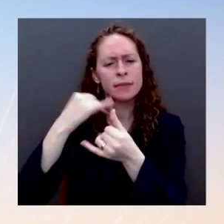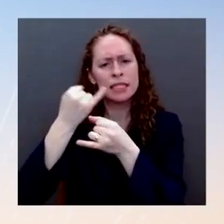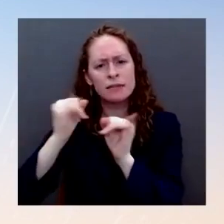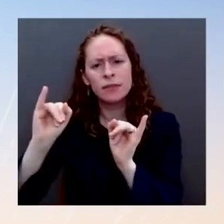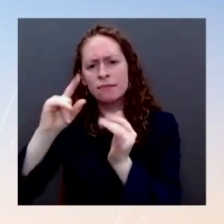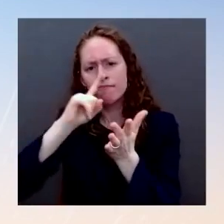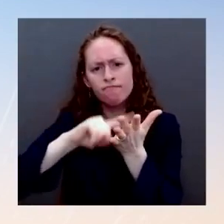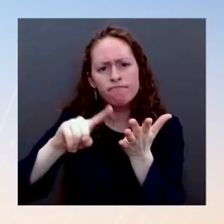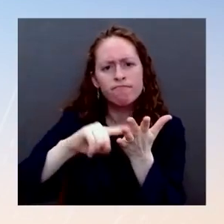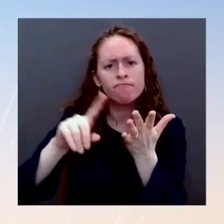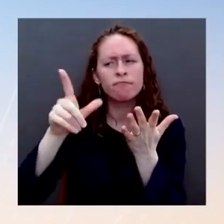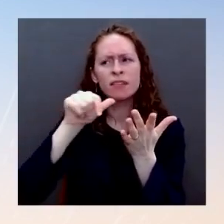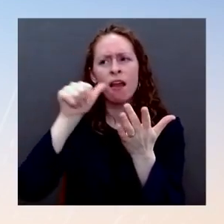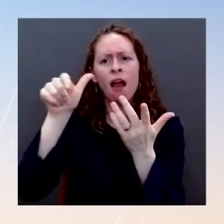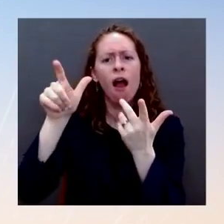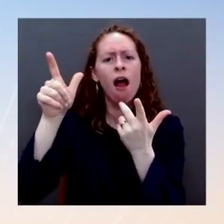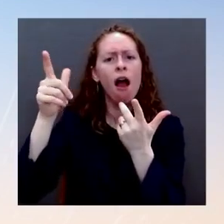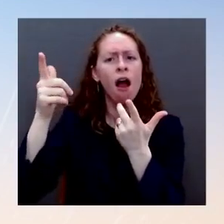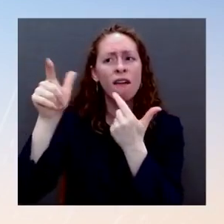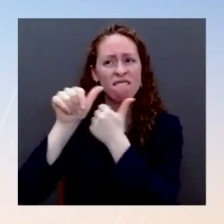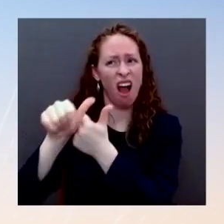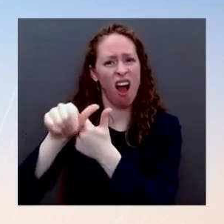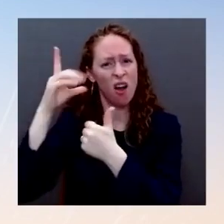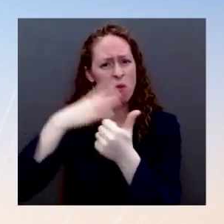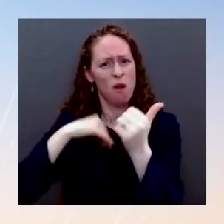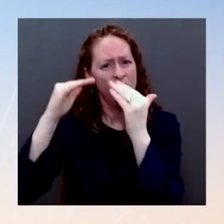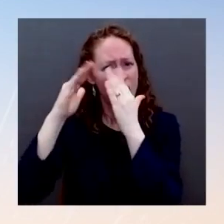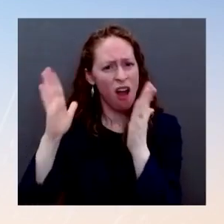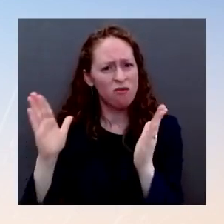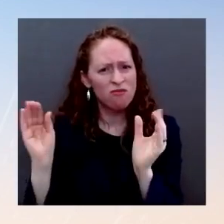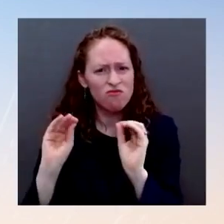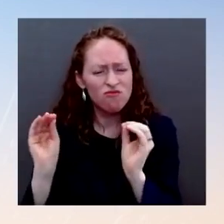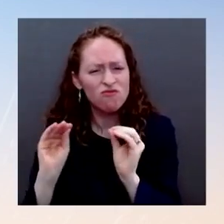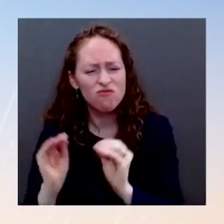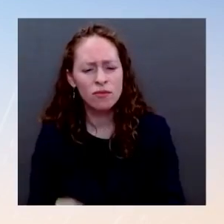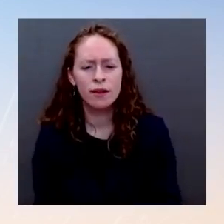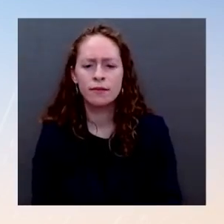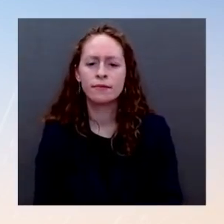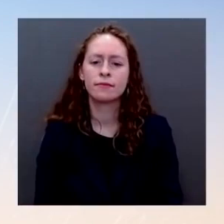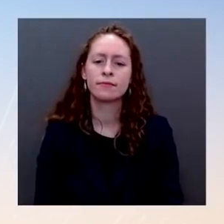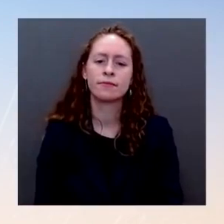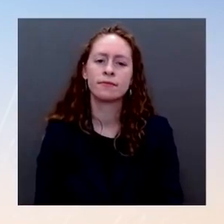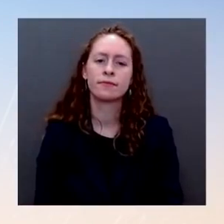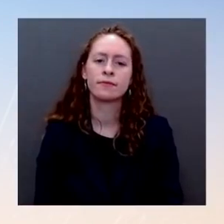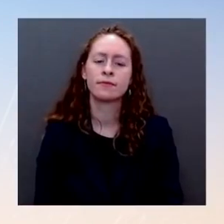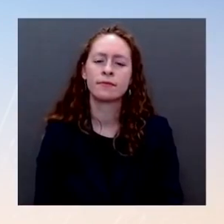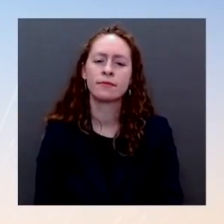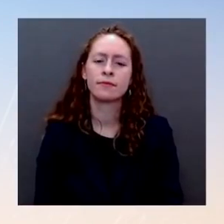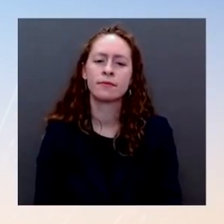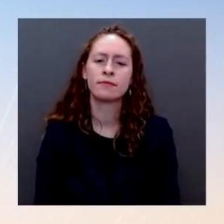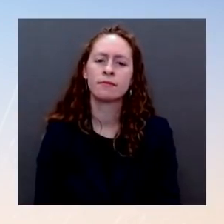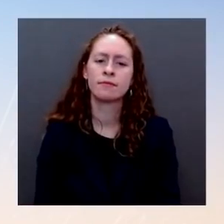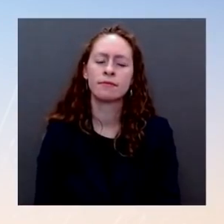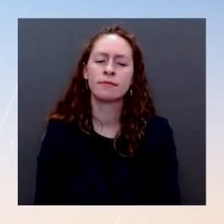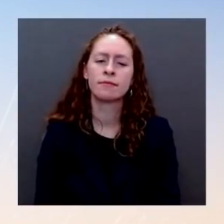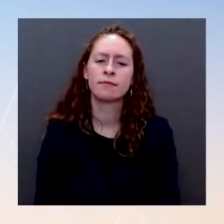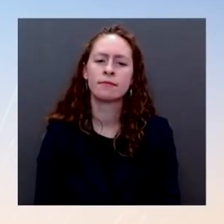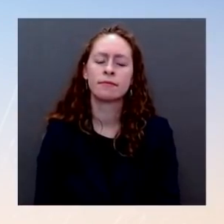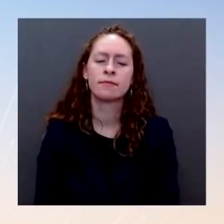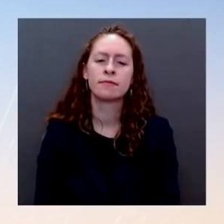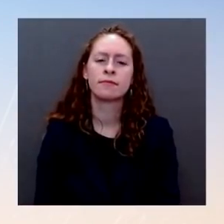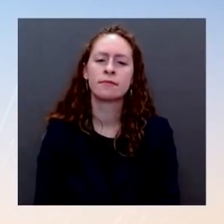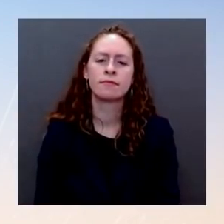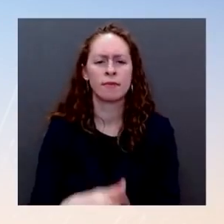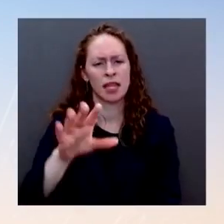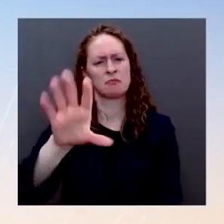that themselves. And I think what's important to step back here is recognize we're still in the middle of a pandemic. There are still far too many people who are